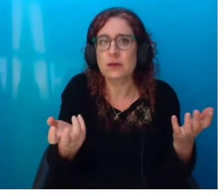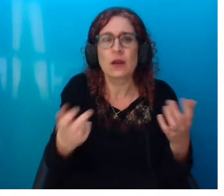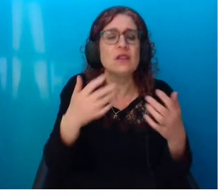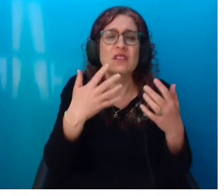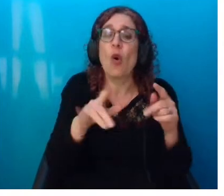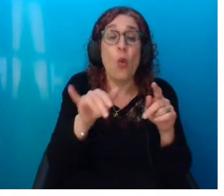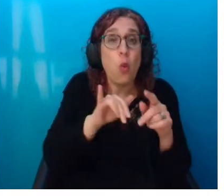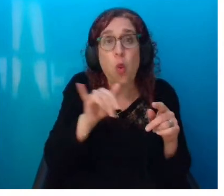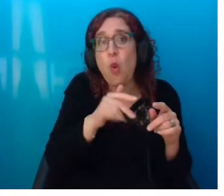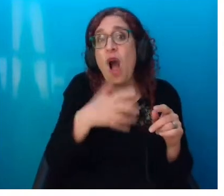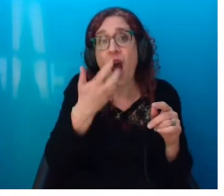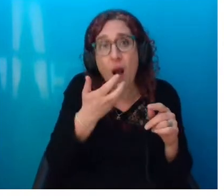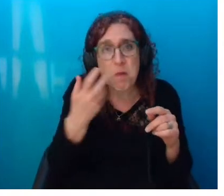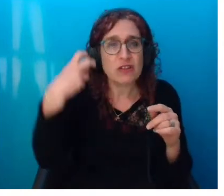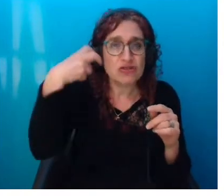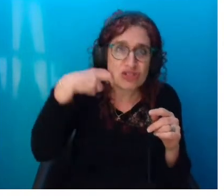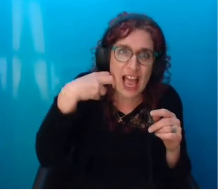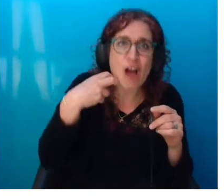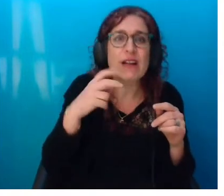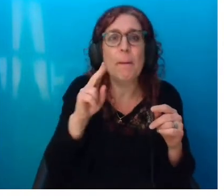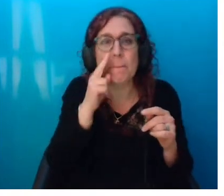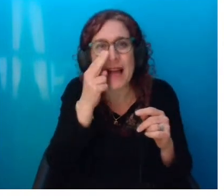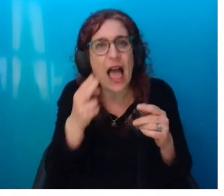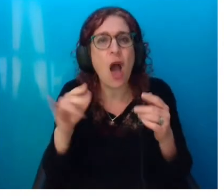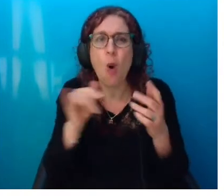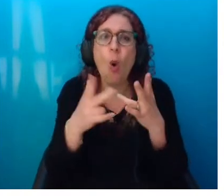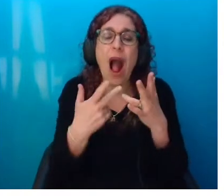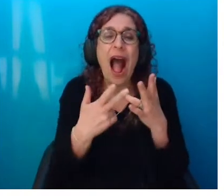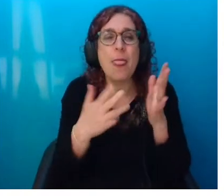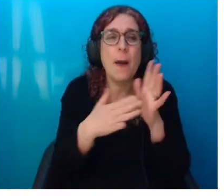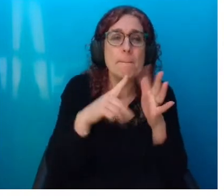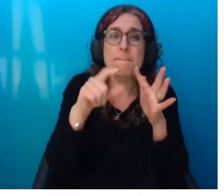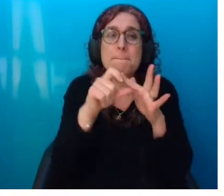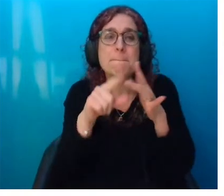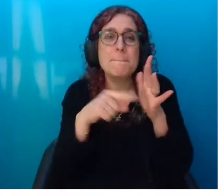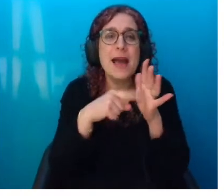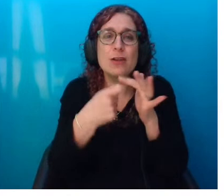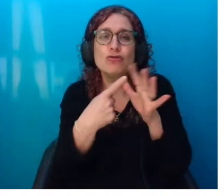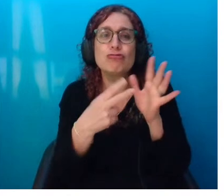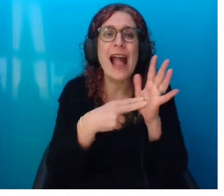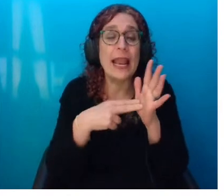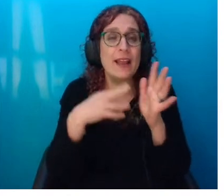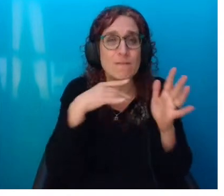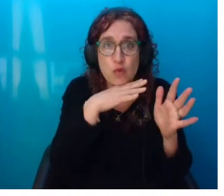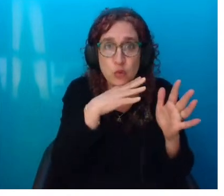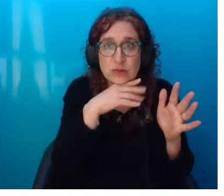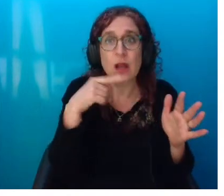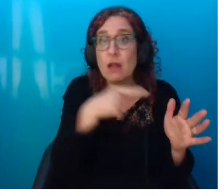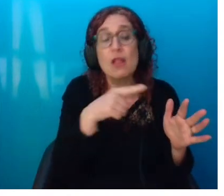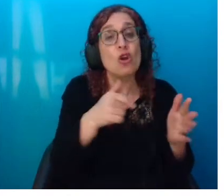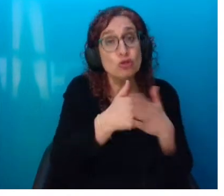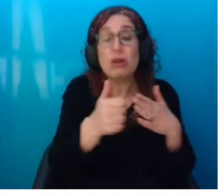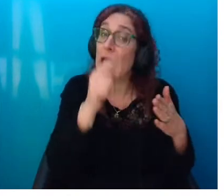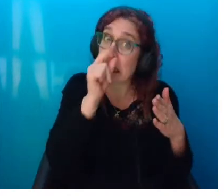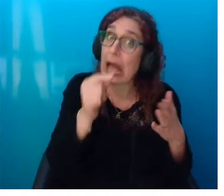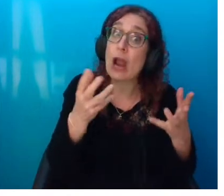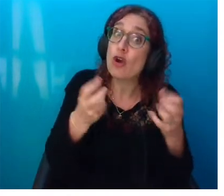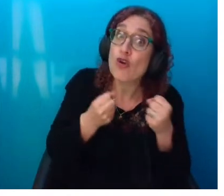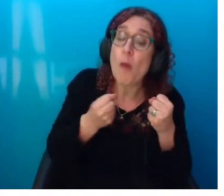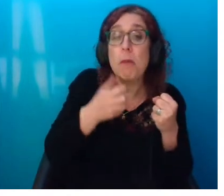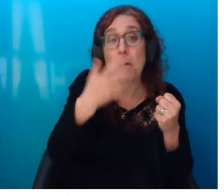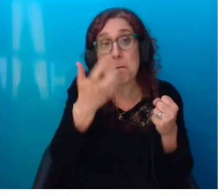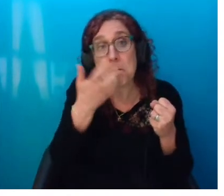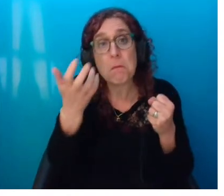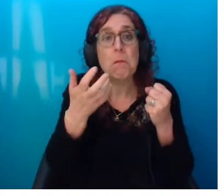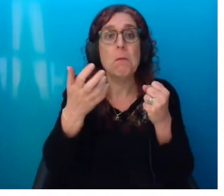cherries, pears, sort of Mediterranean style fruits. Typically these patients will tolerate citrus and banana relatively well. The